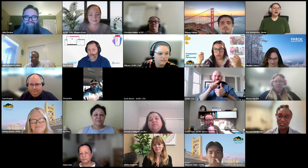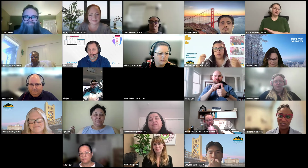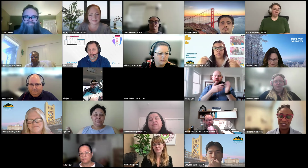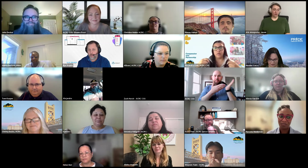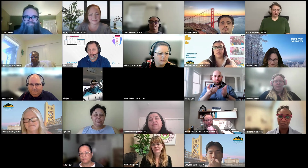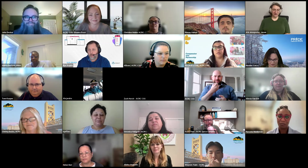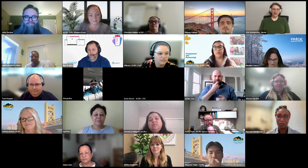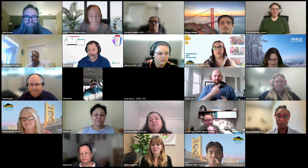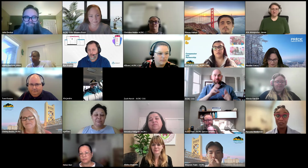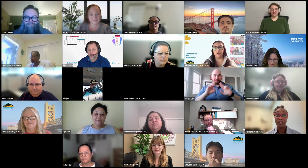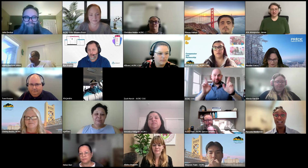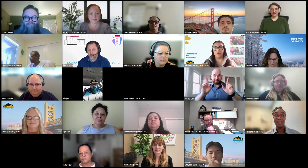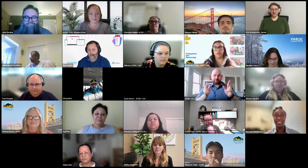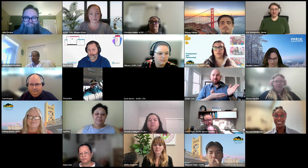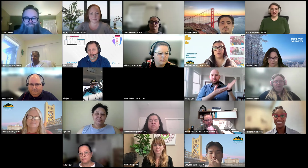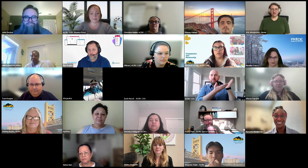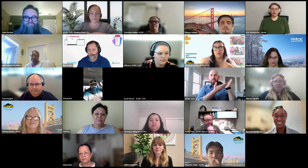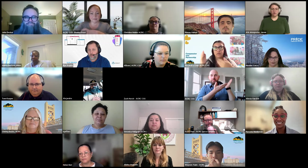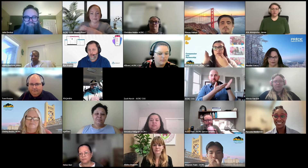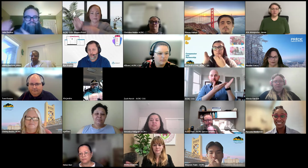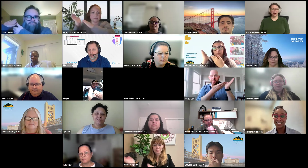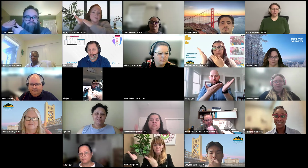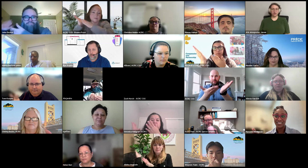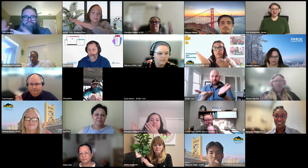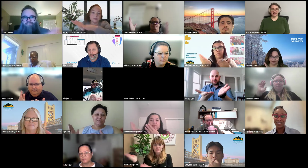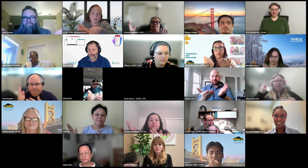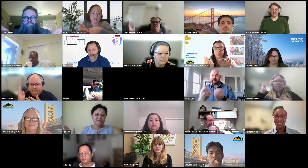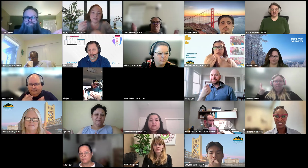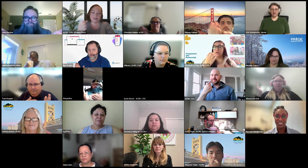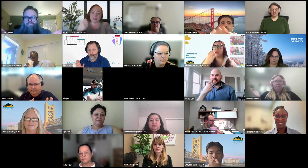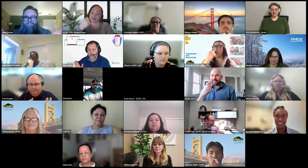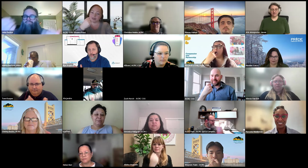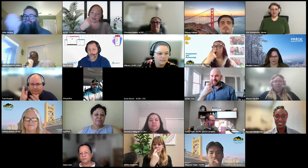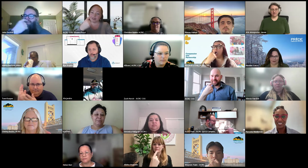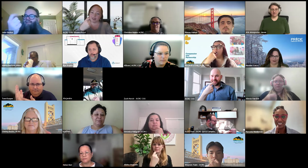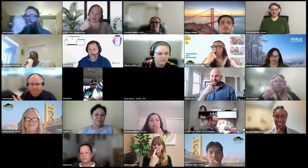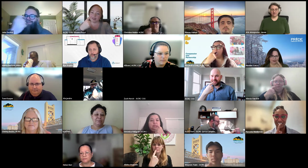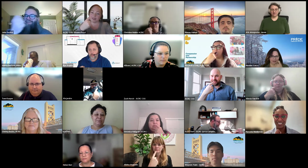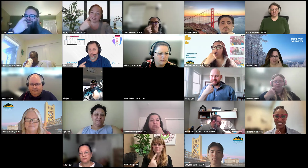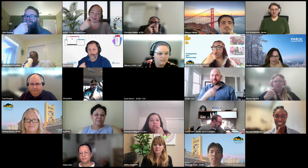All right, now we'll do all three of them. So starting with bring snacks.